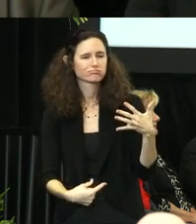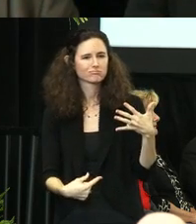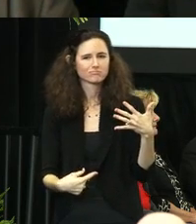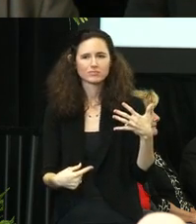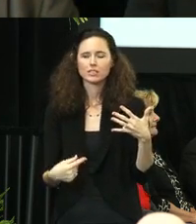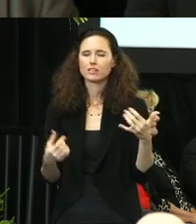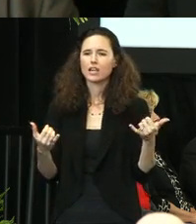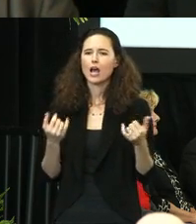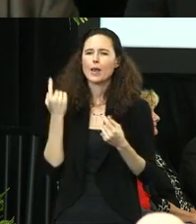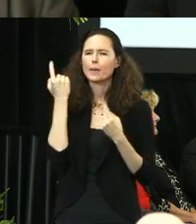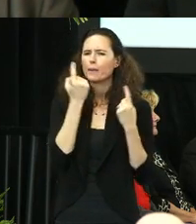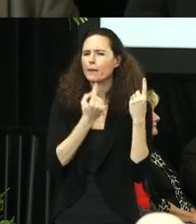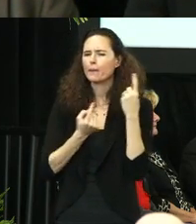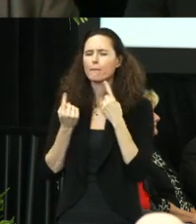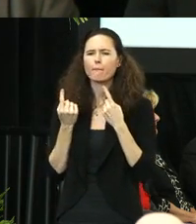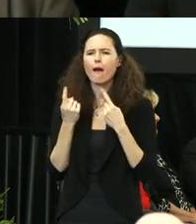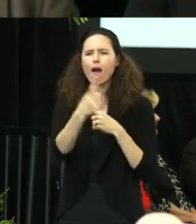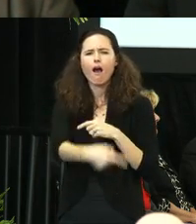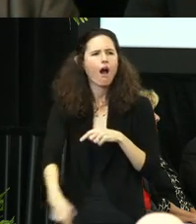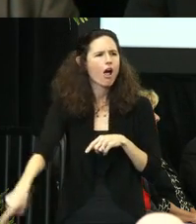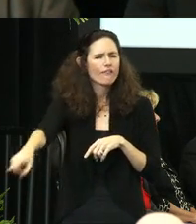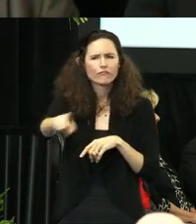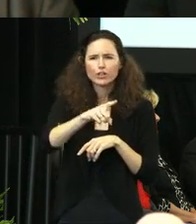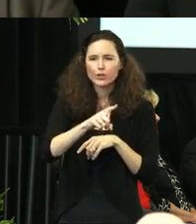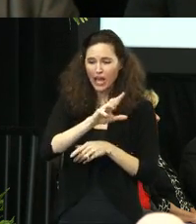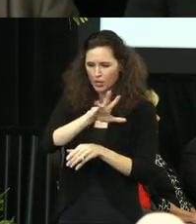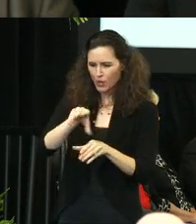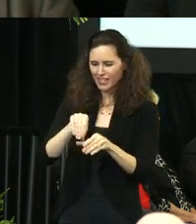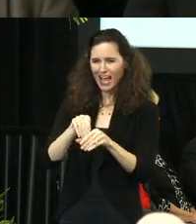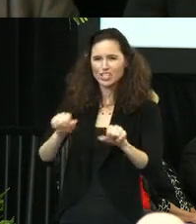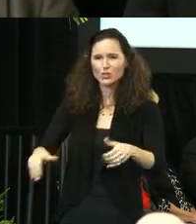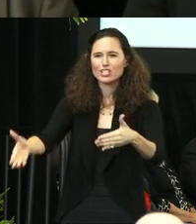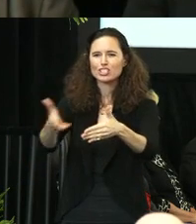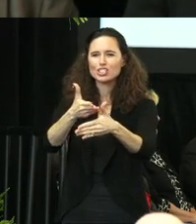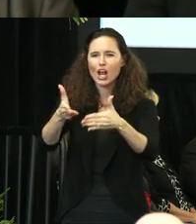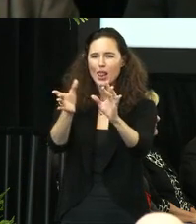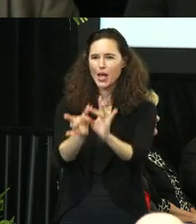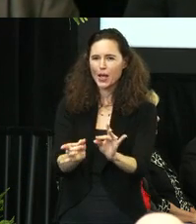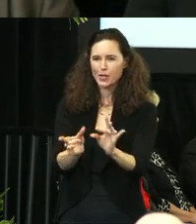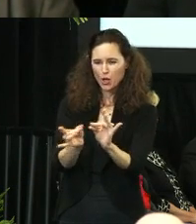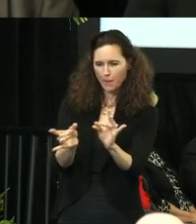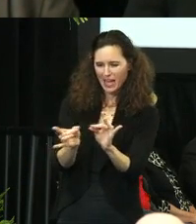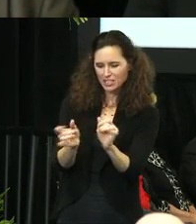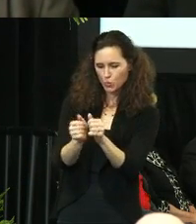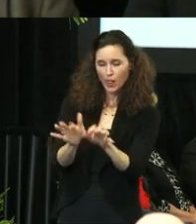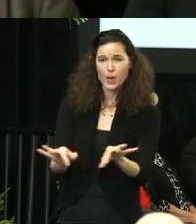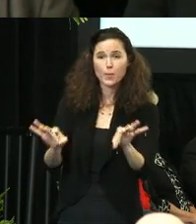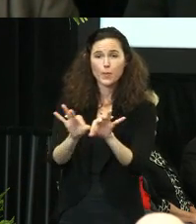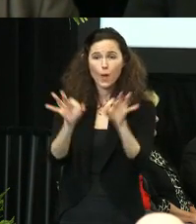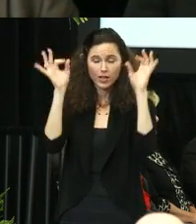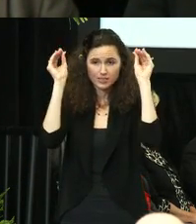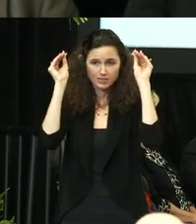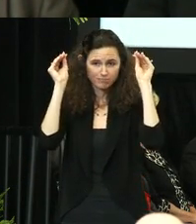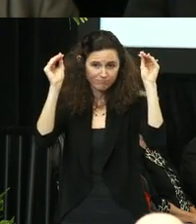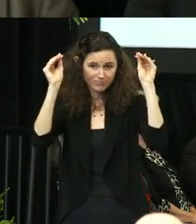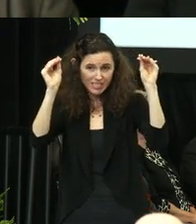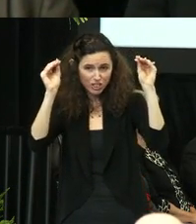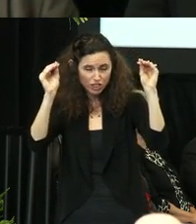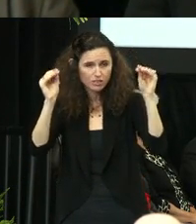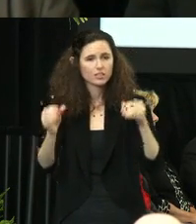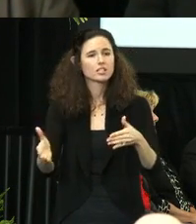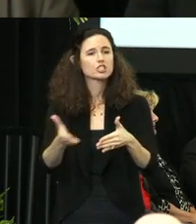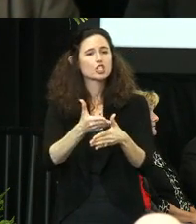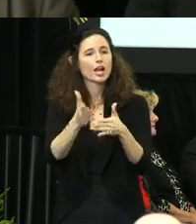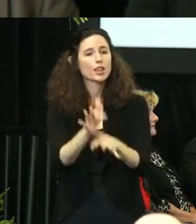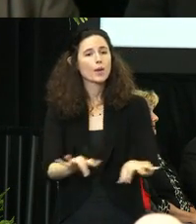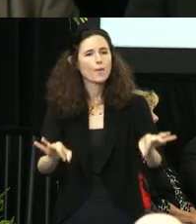Think about how you engage in sharing the message of the importance of education, in sharing the